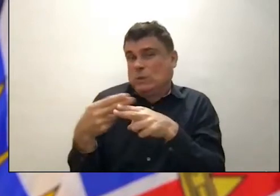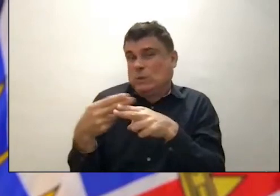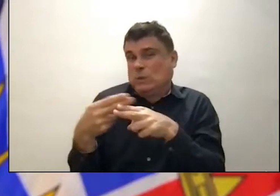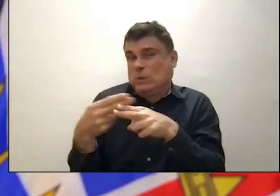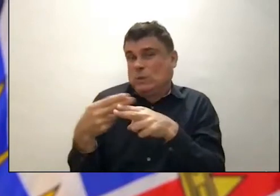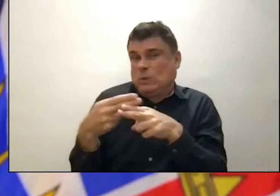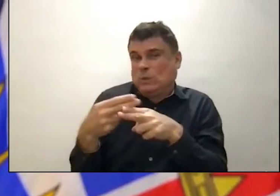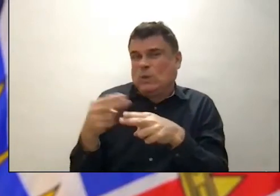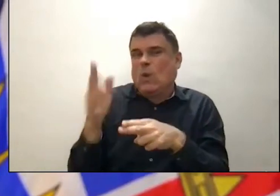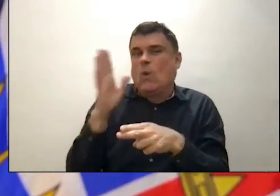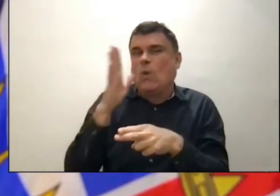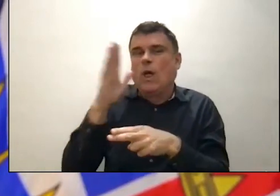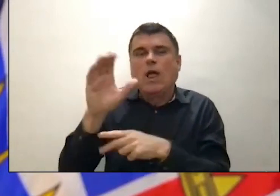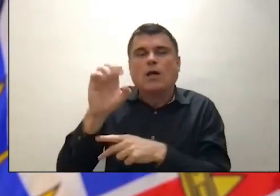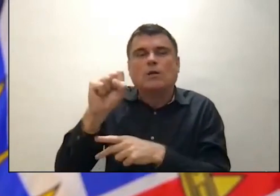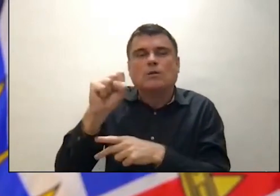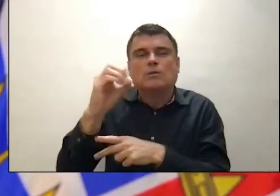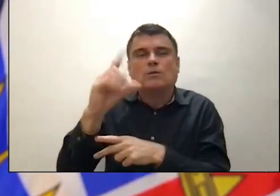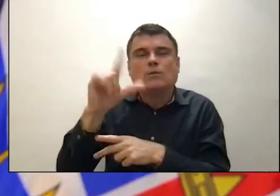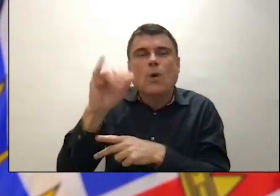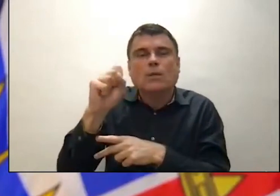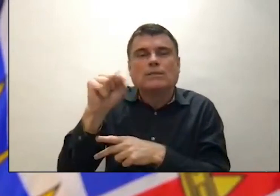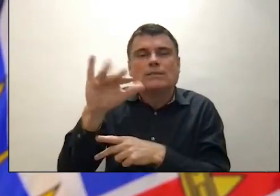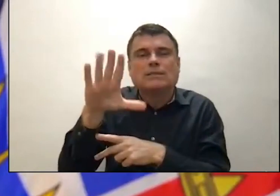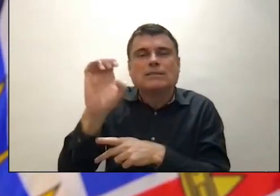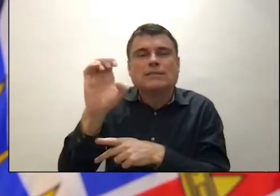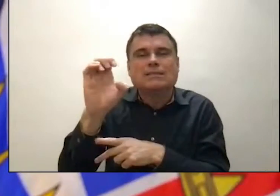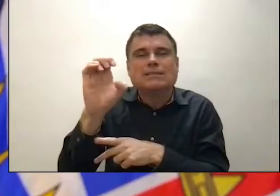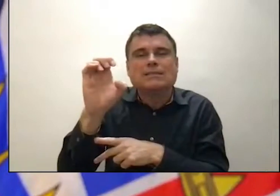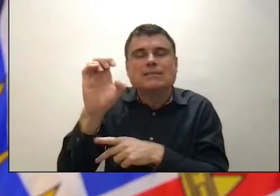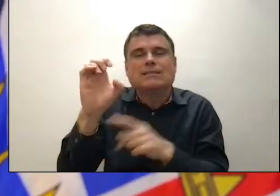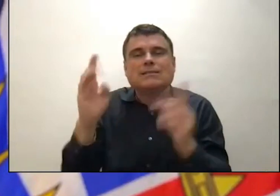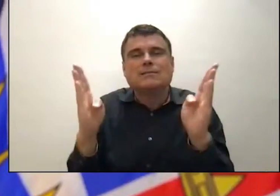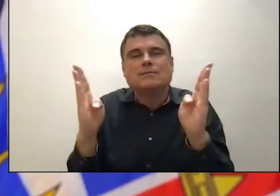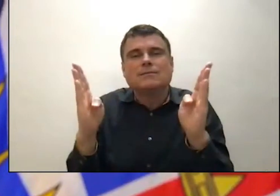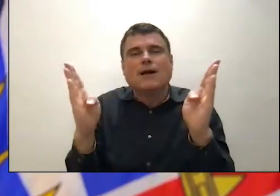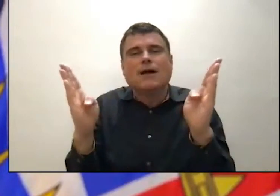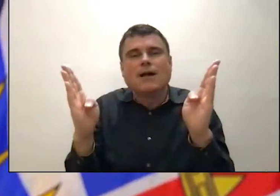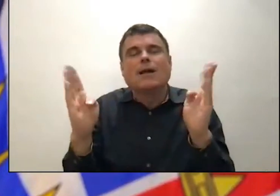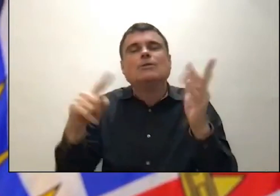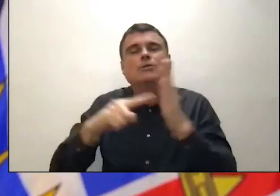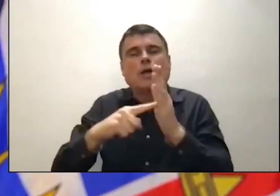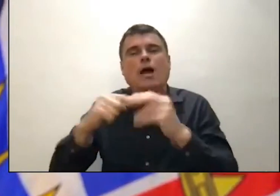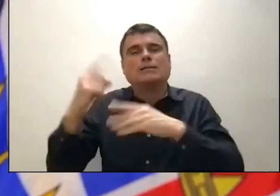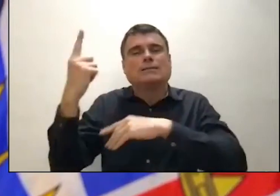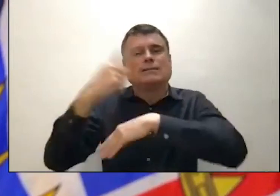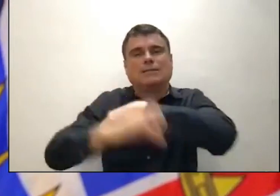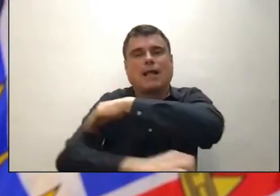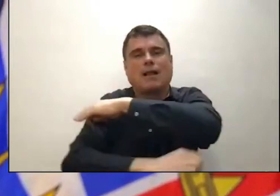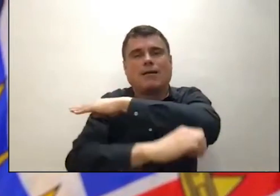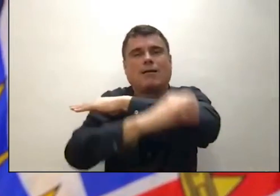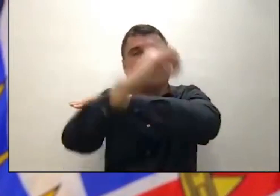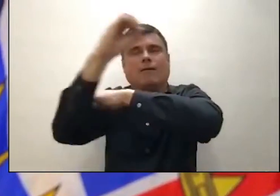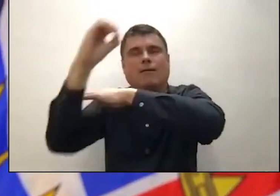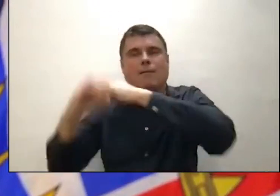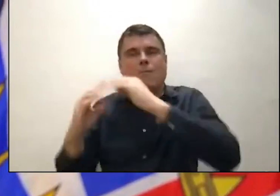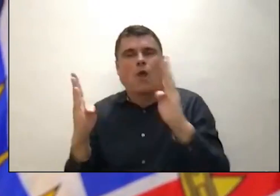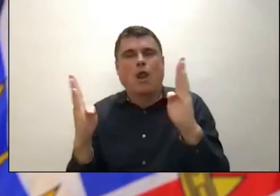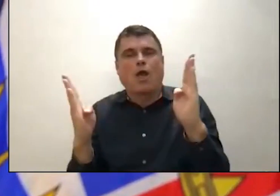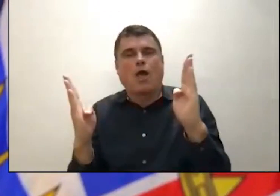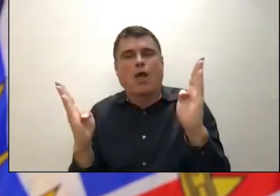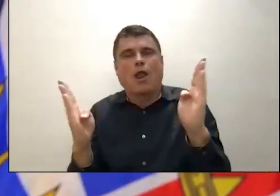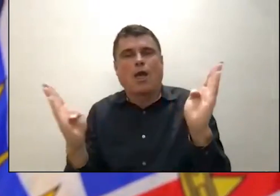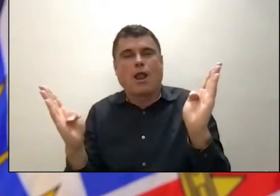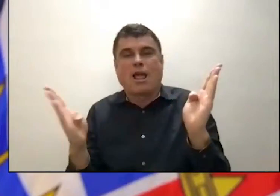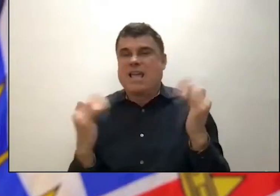Let's take encouragement from this. If you are feeling overwhelmed, anxious, or unable to cope, we have resources